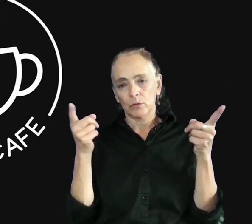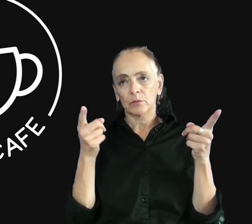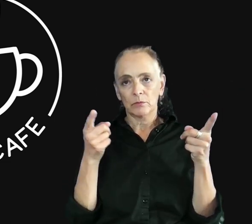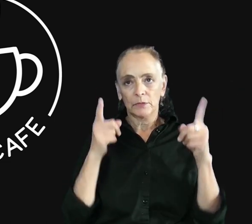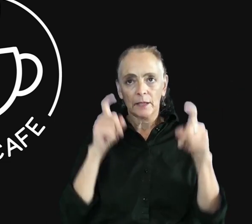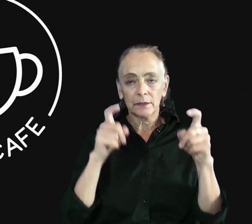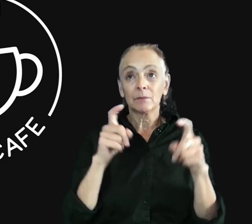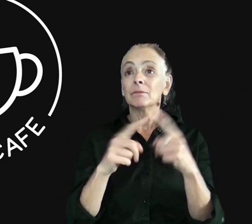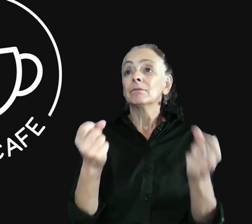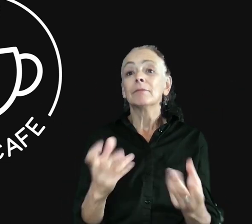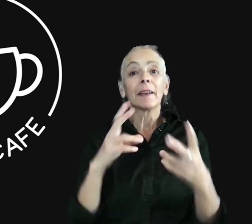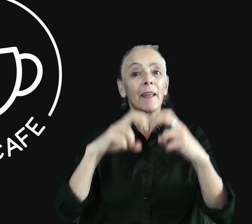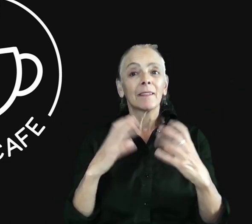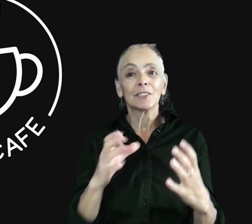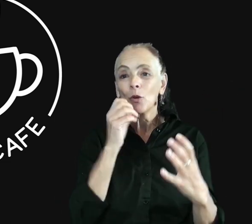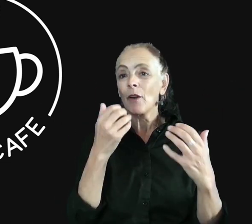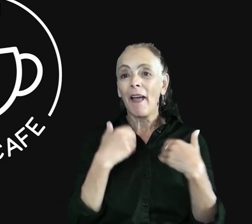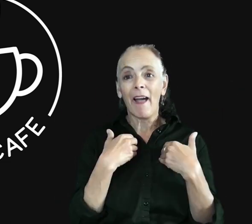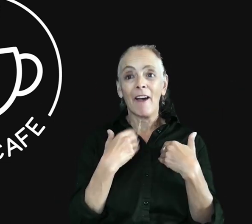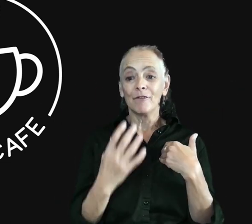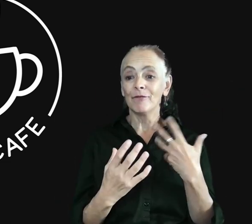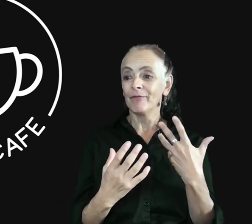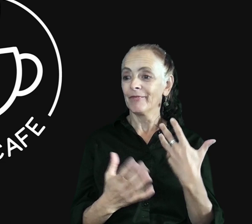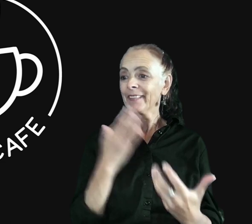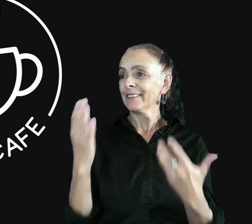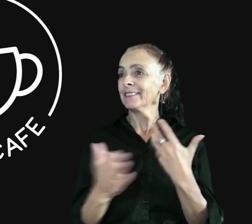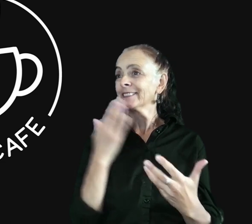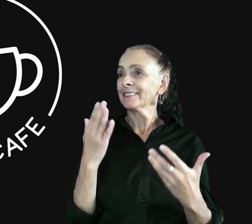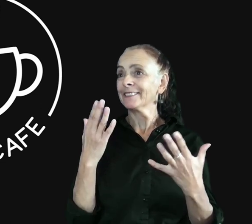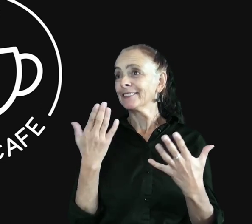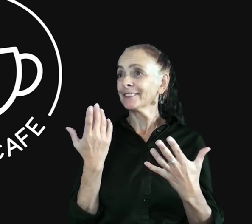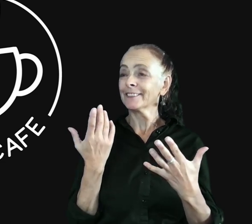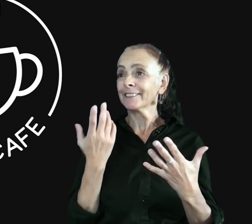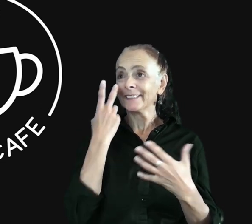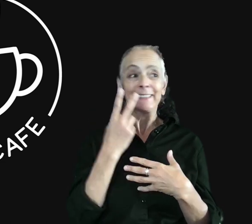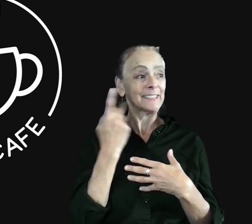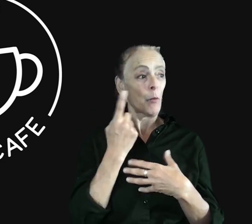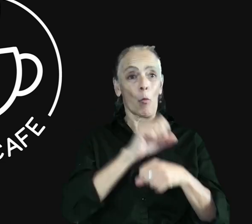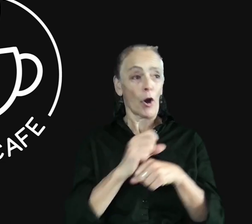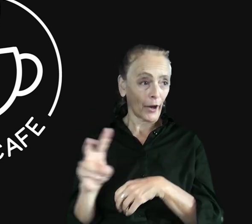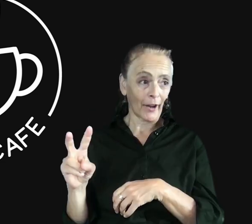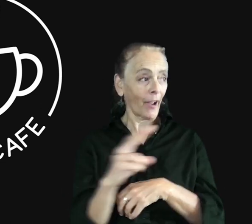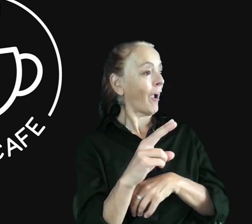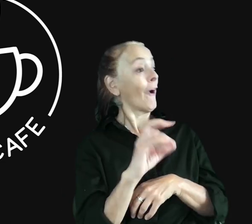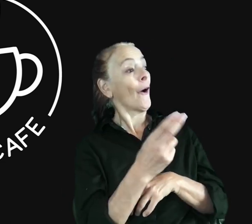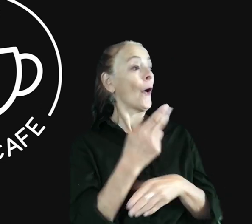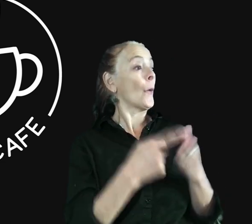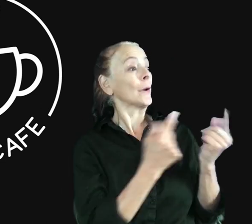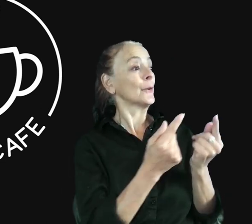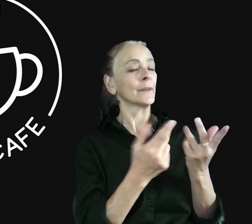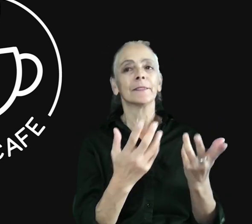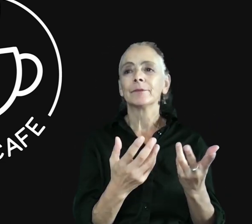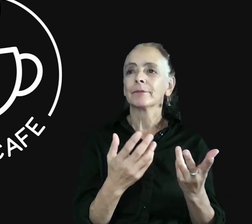you know a lot of our analysts right now don't have the luxury of just walking by someone's desk and saying hey what are you doing social distancing maybe